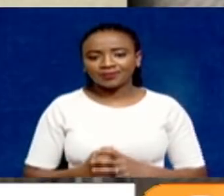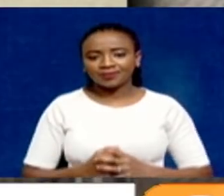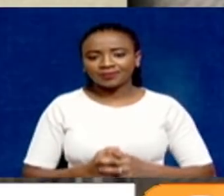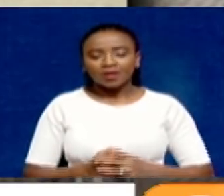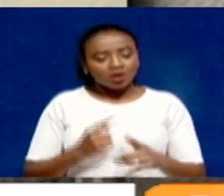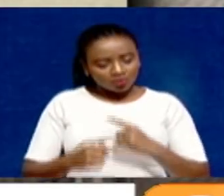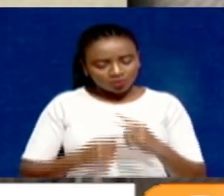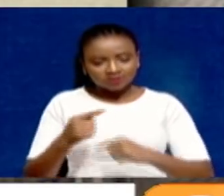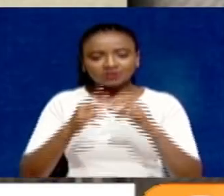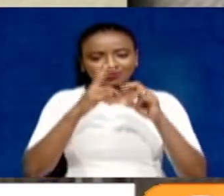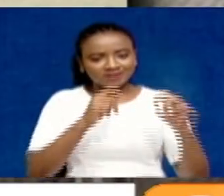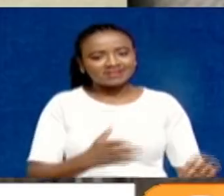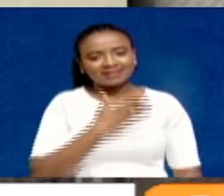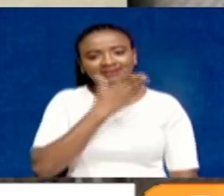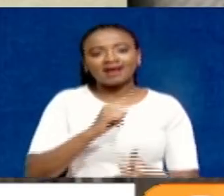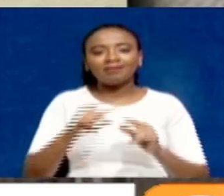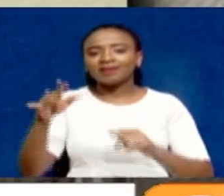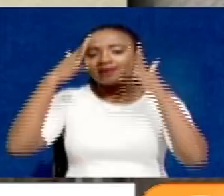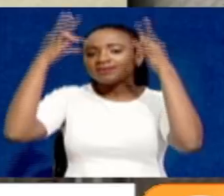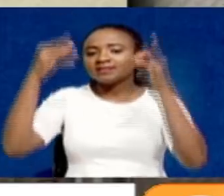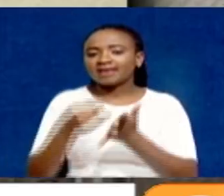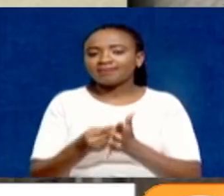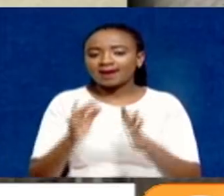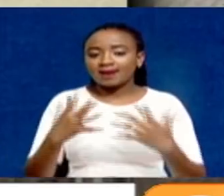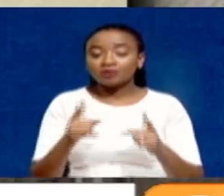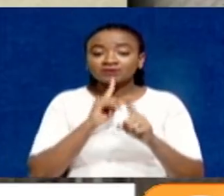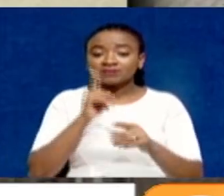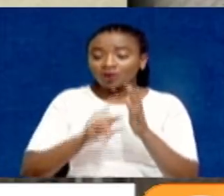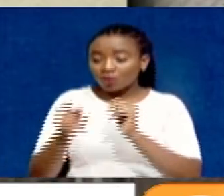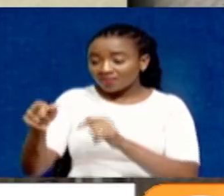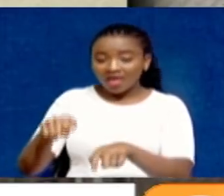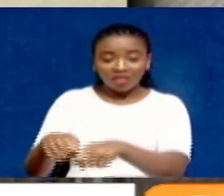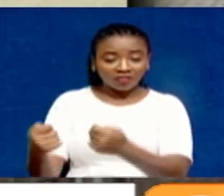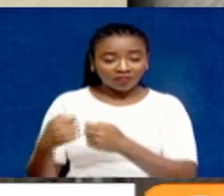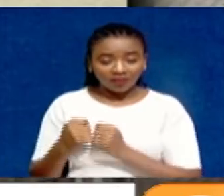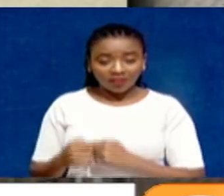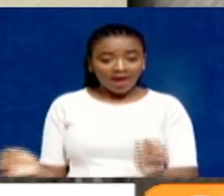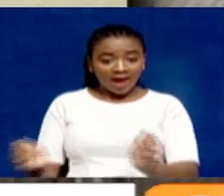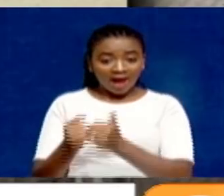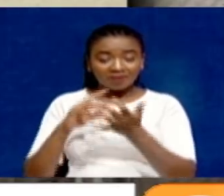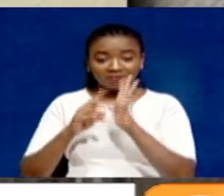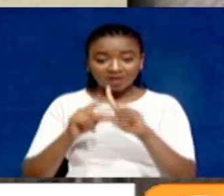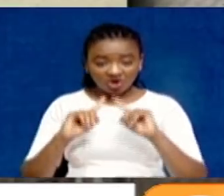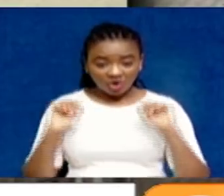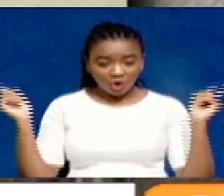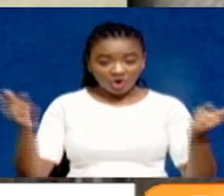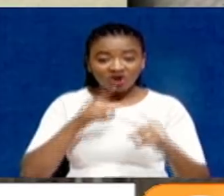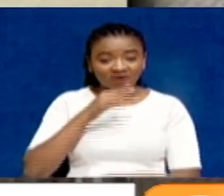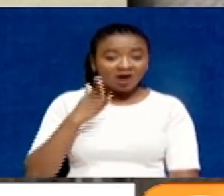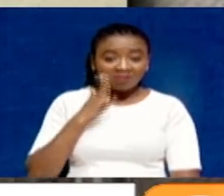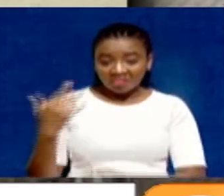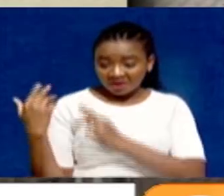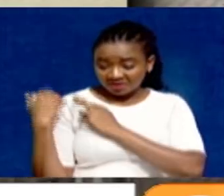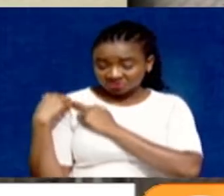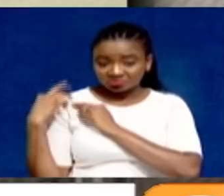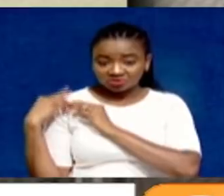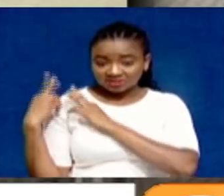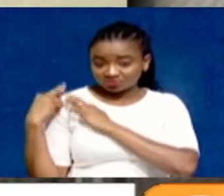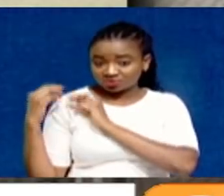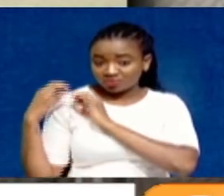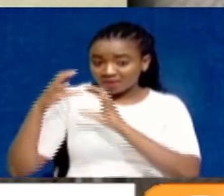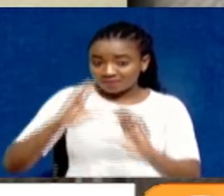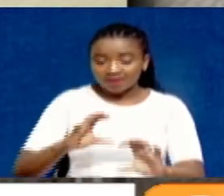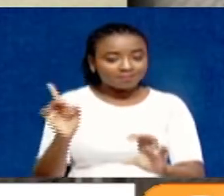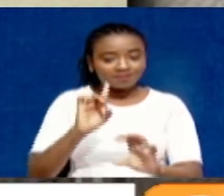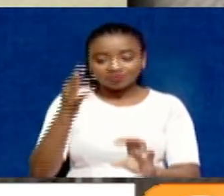still ongoing. They argue that the damages incurred should not be shouldered by all parents. The school has a population